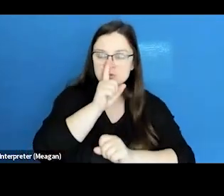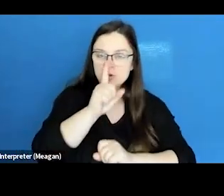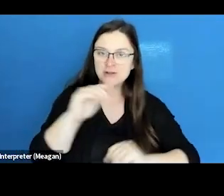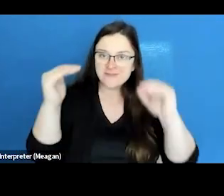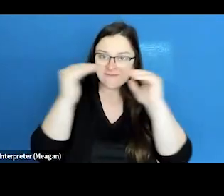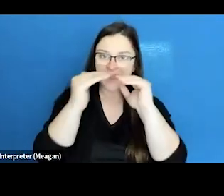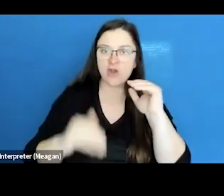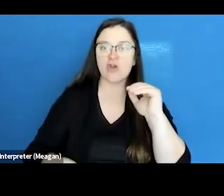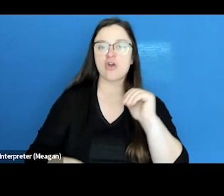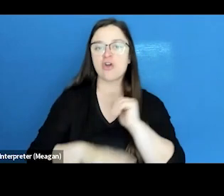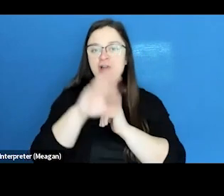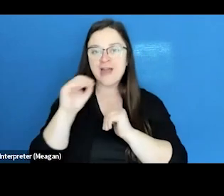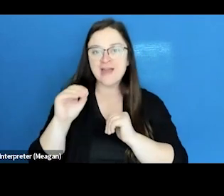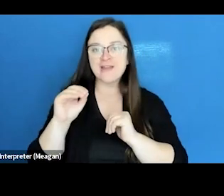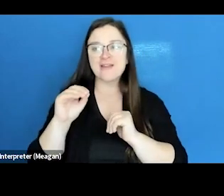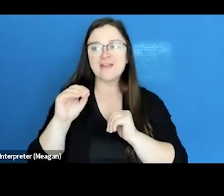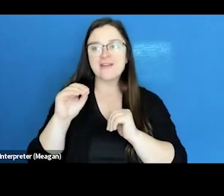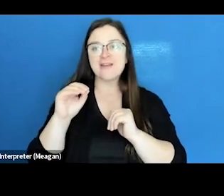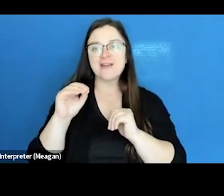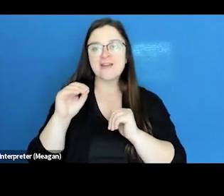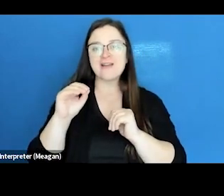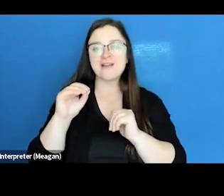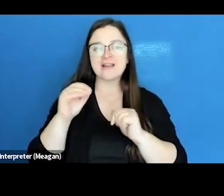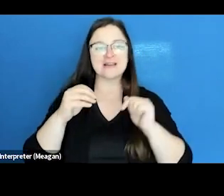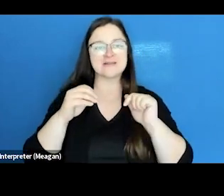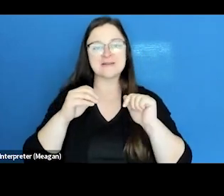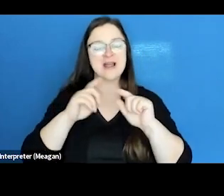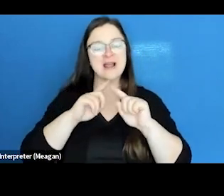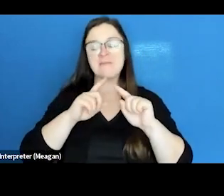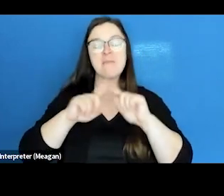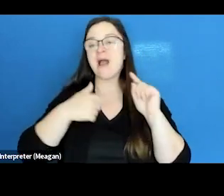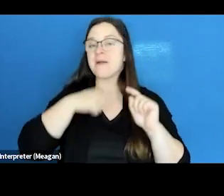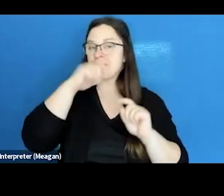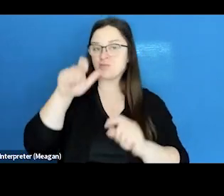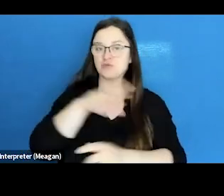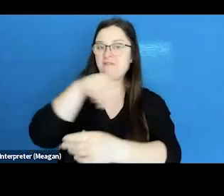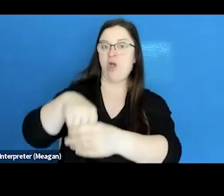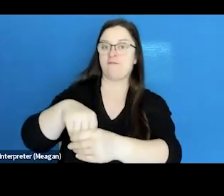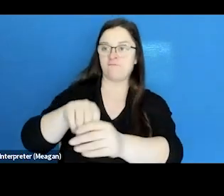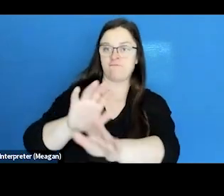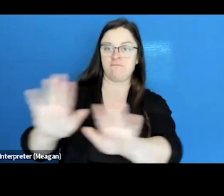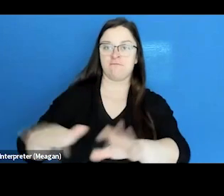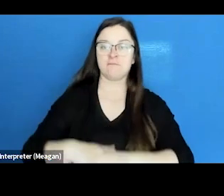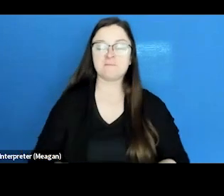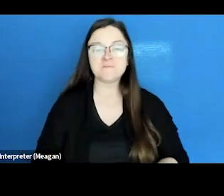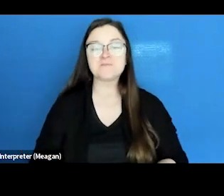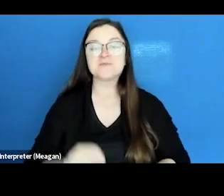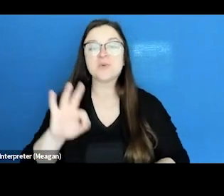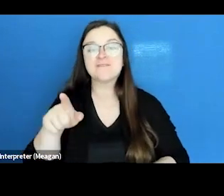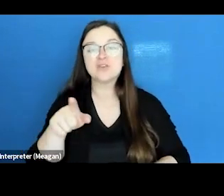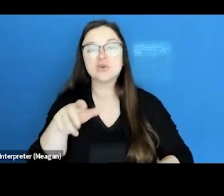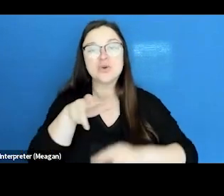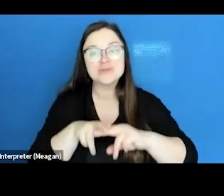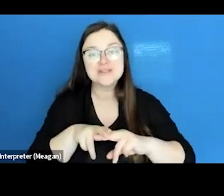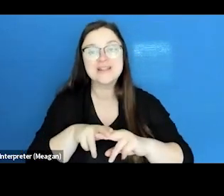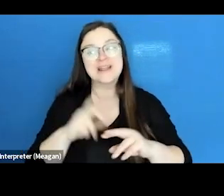and equity in the proceedings, but not to get involved in any other way. So if you're listening to me in another